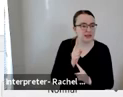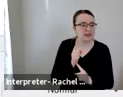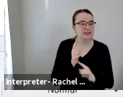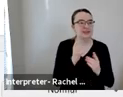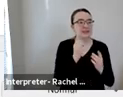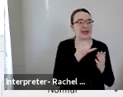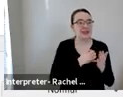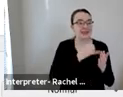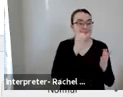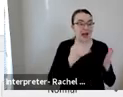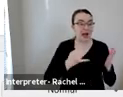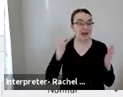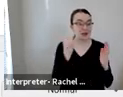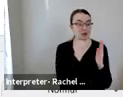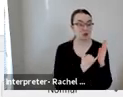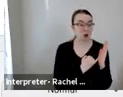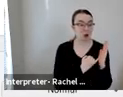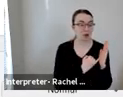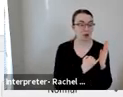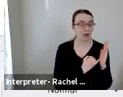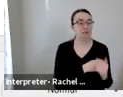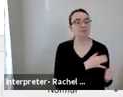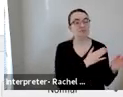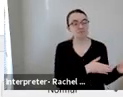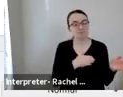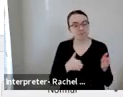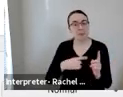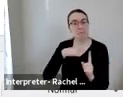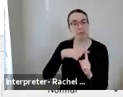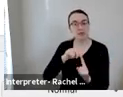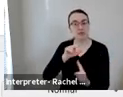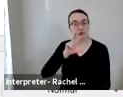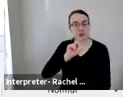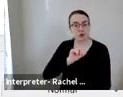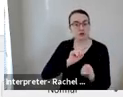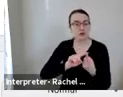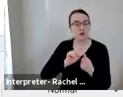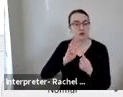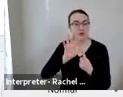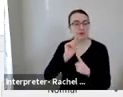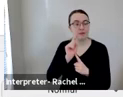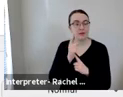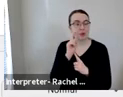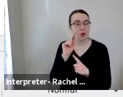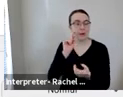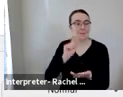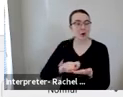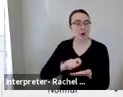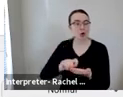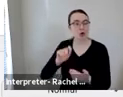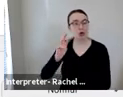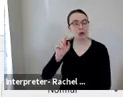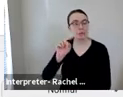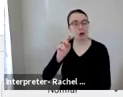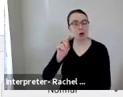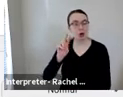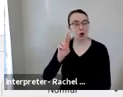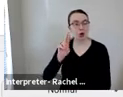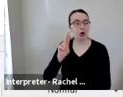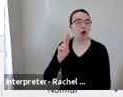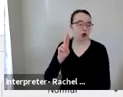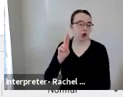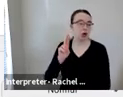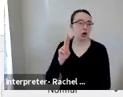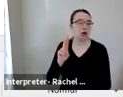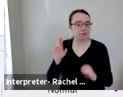drawing and 30 to 45 marker rendering of strict actual time to do